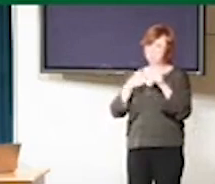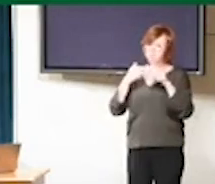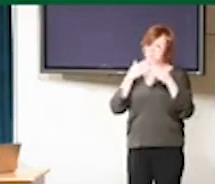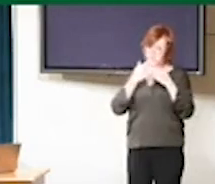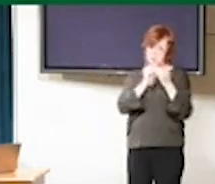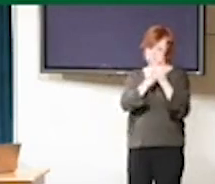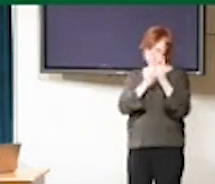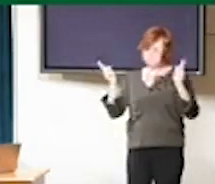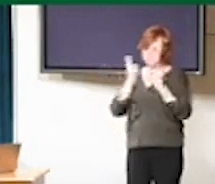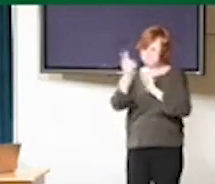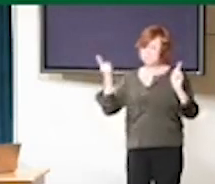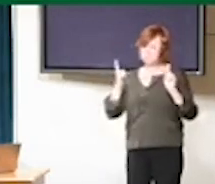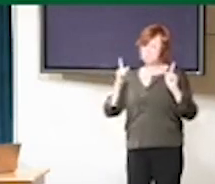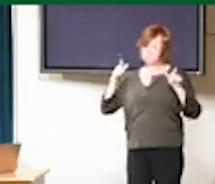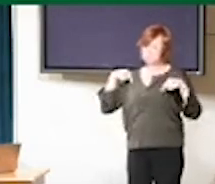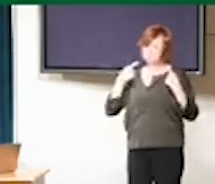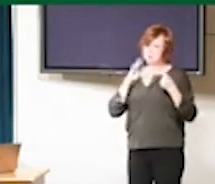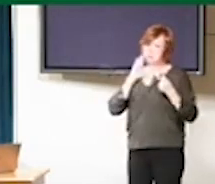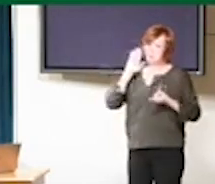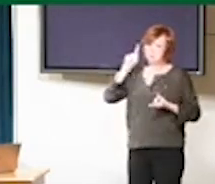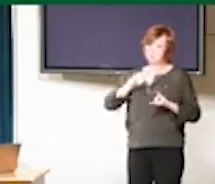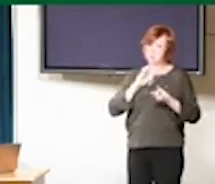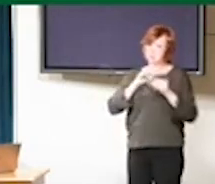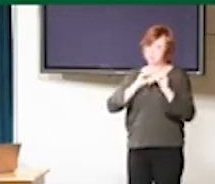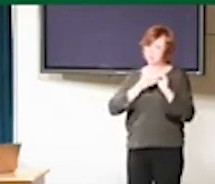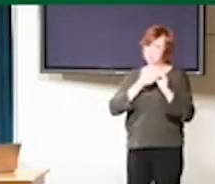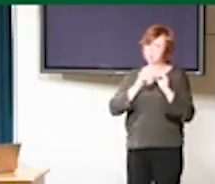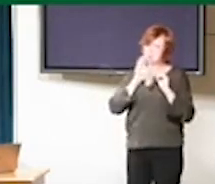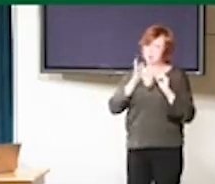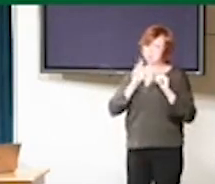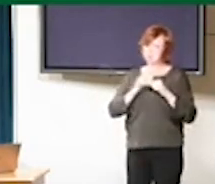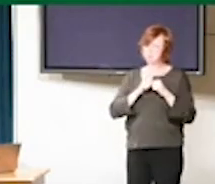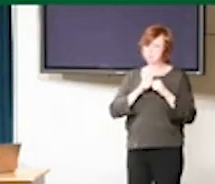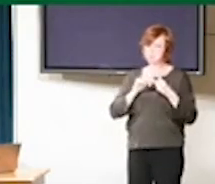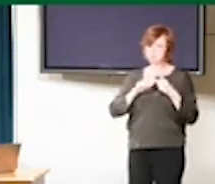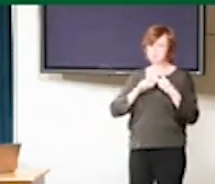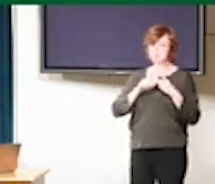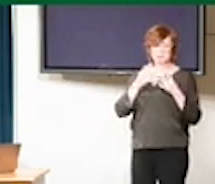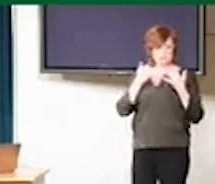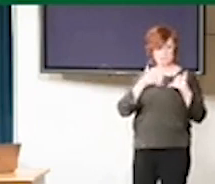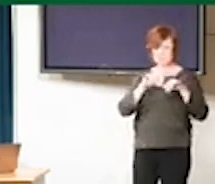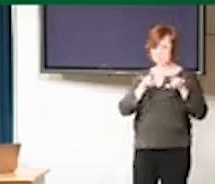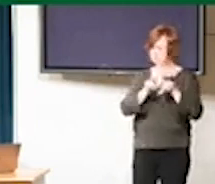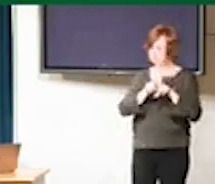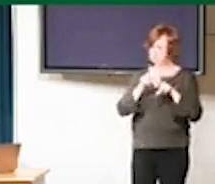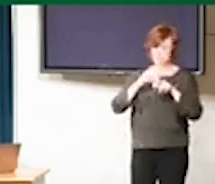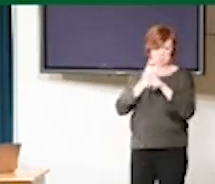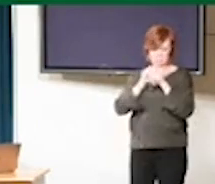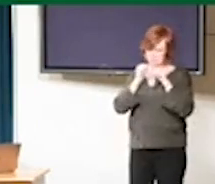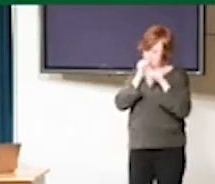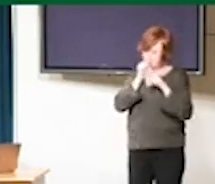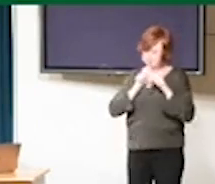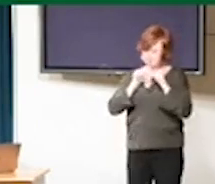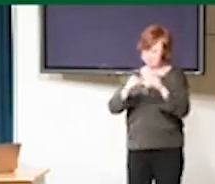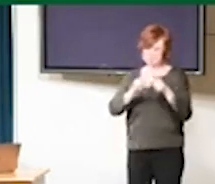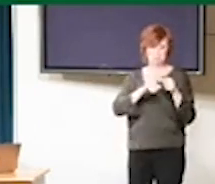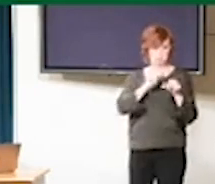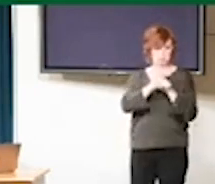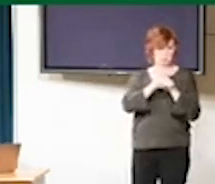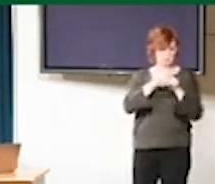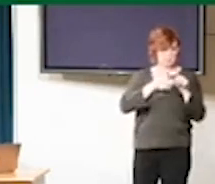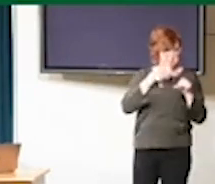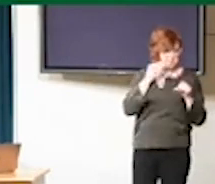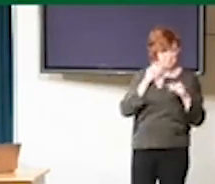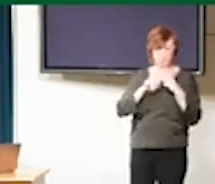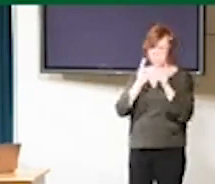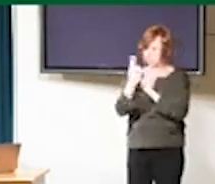yet, so we have to keep going. Physical distancing, self-isolation, working from home, avoiding